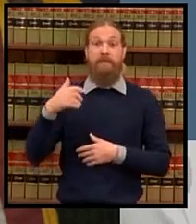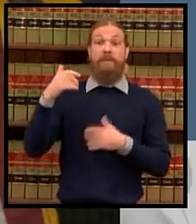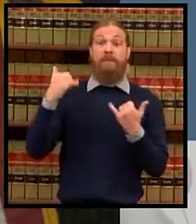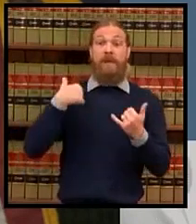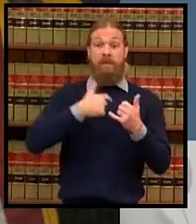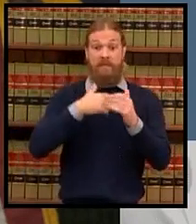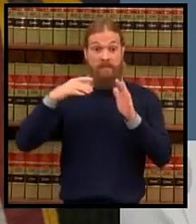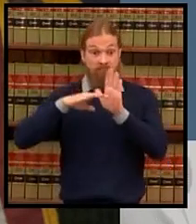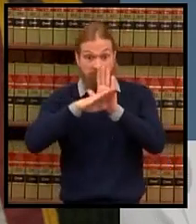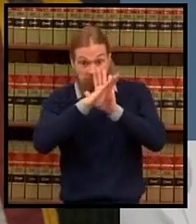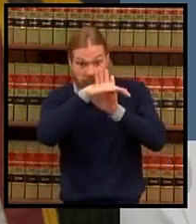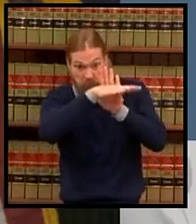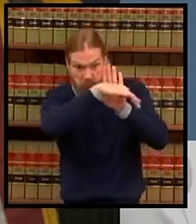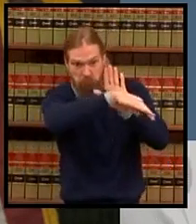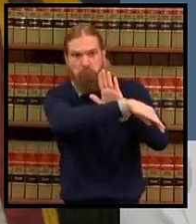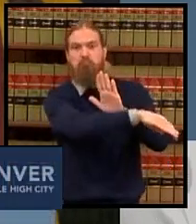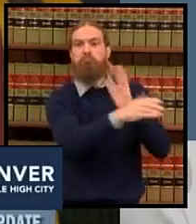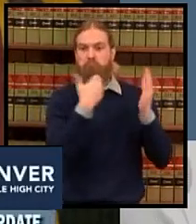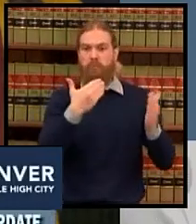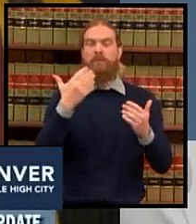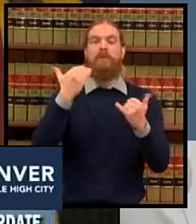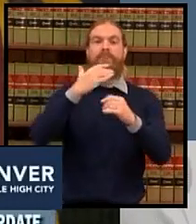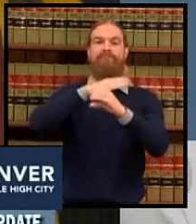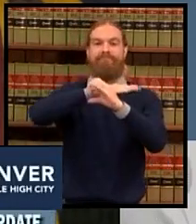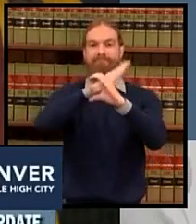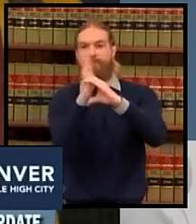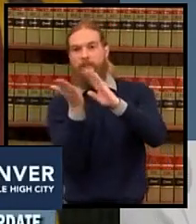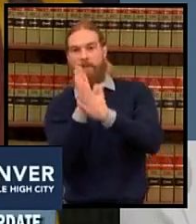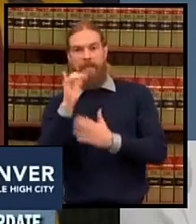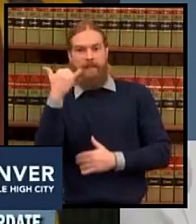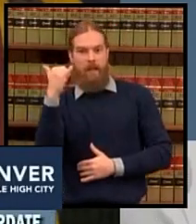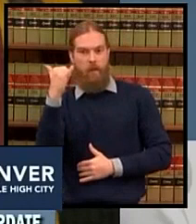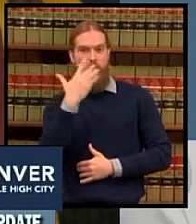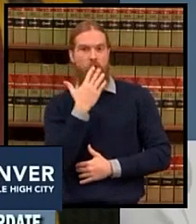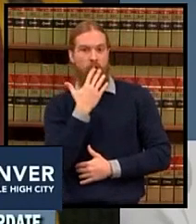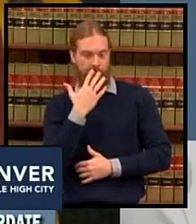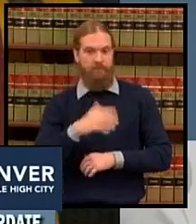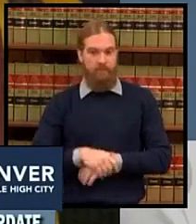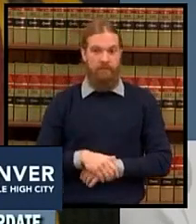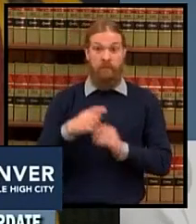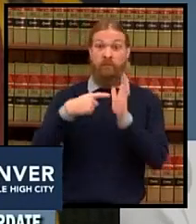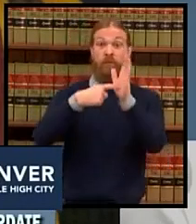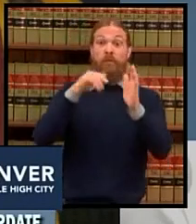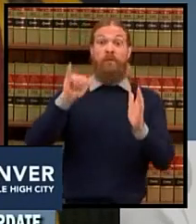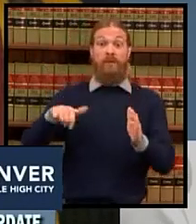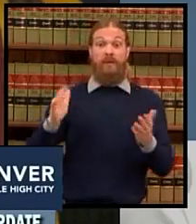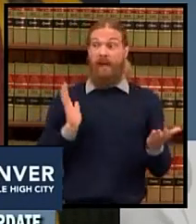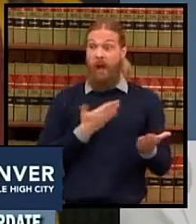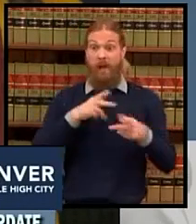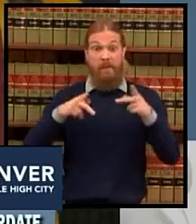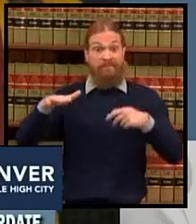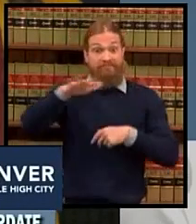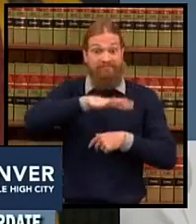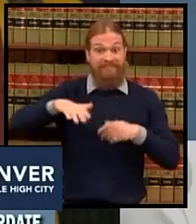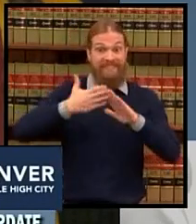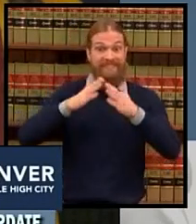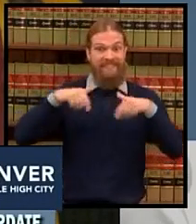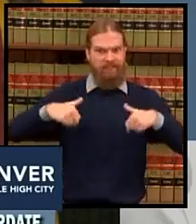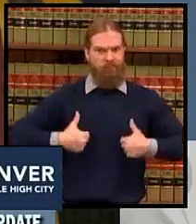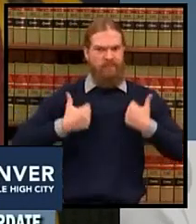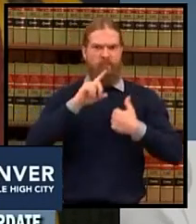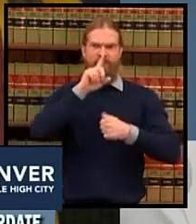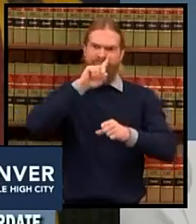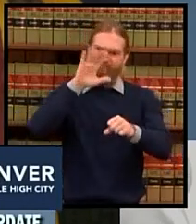dial. This good news reflects the commitment of our residents to slow the spread of the virus by wearing masks,